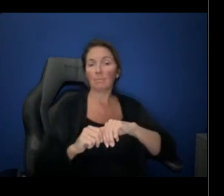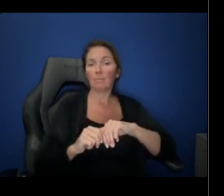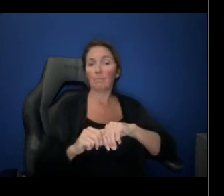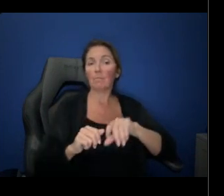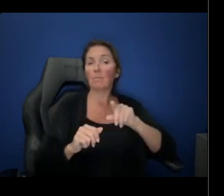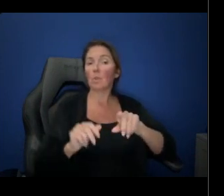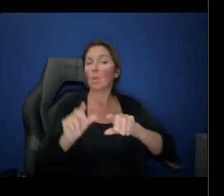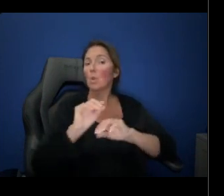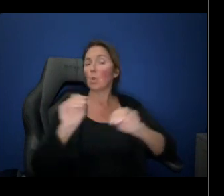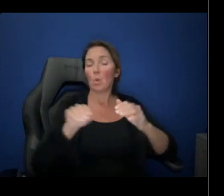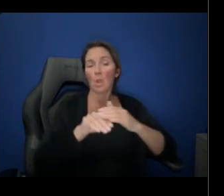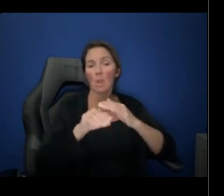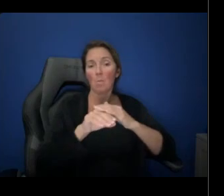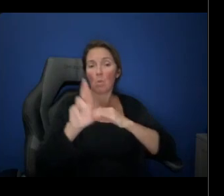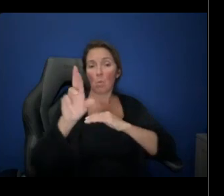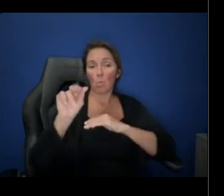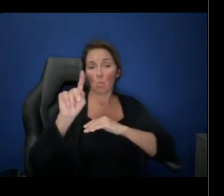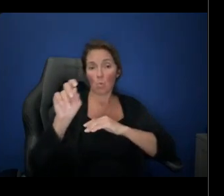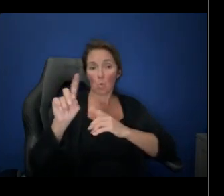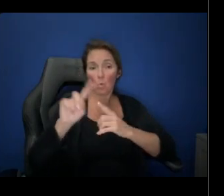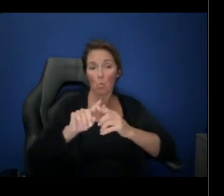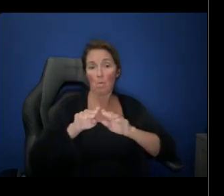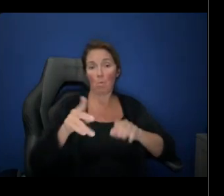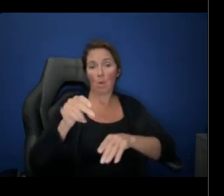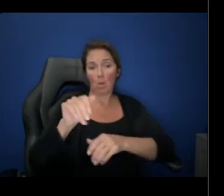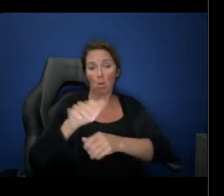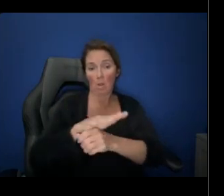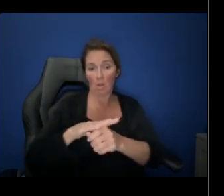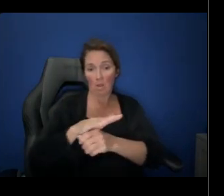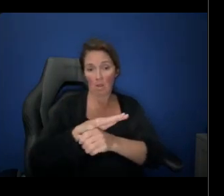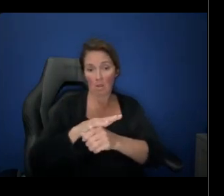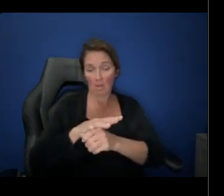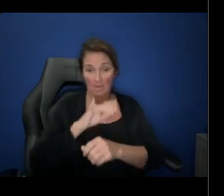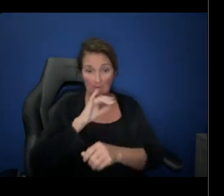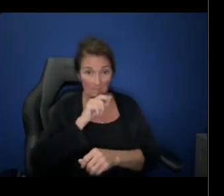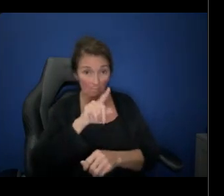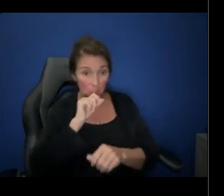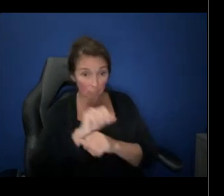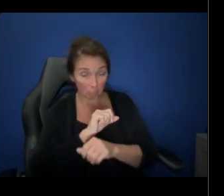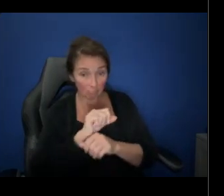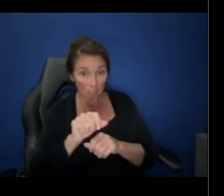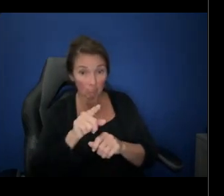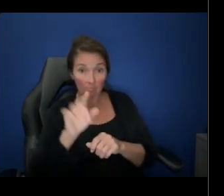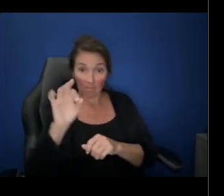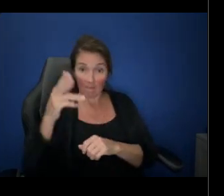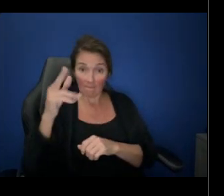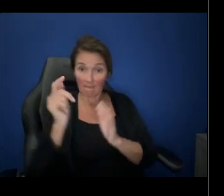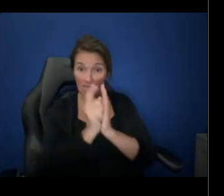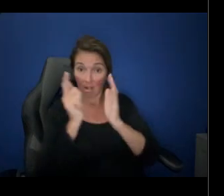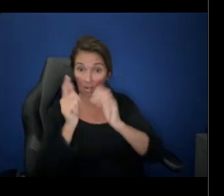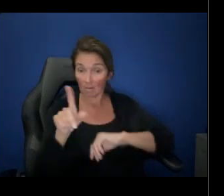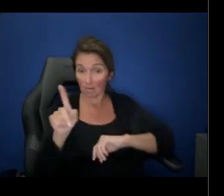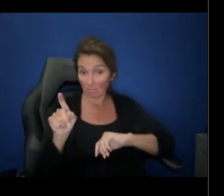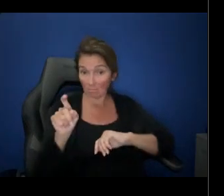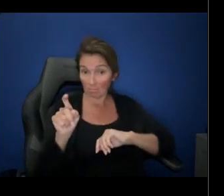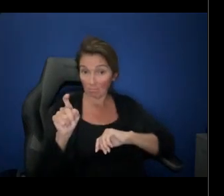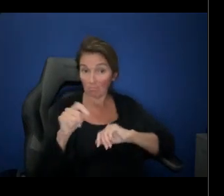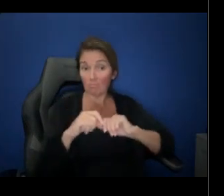There is no accessible route to the pool area. Is this an FHA violation?